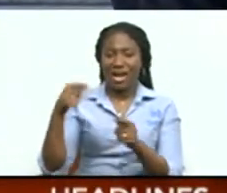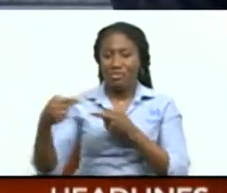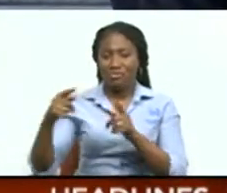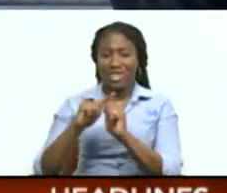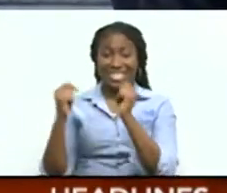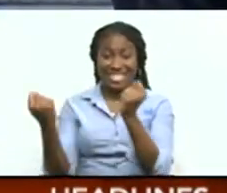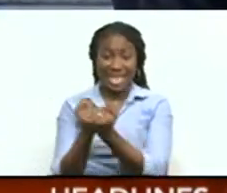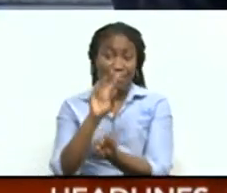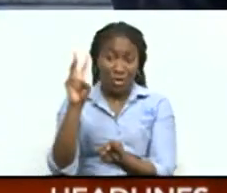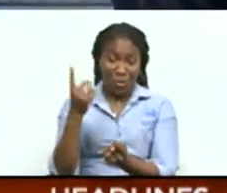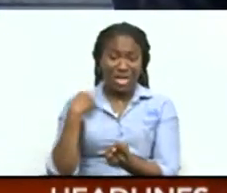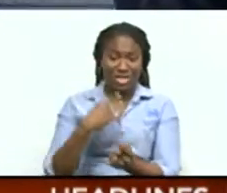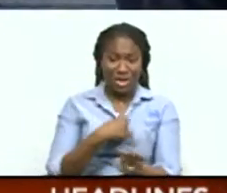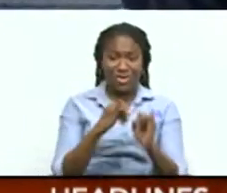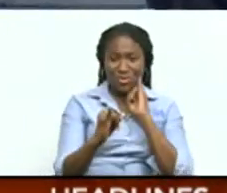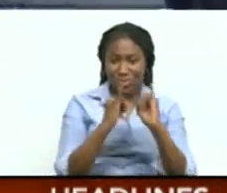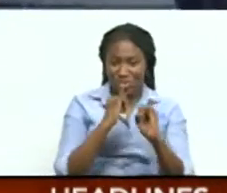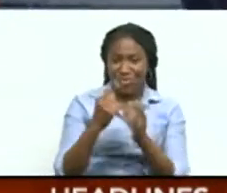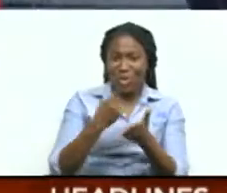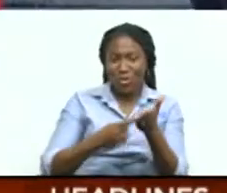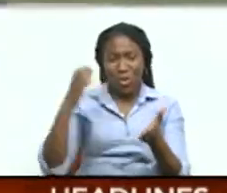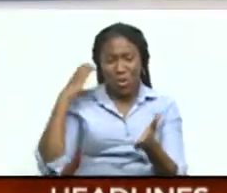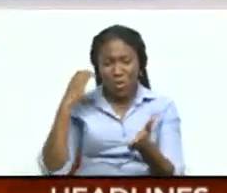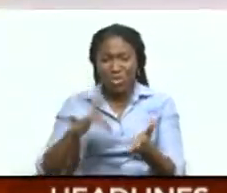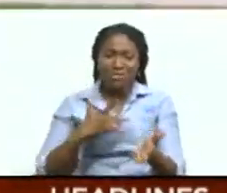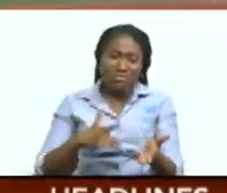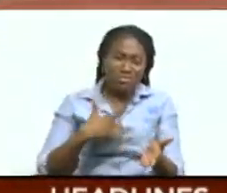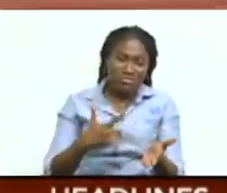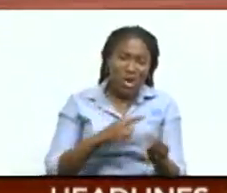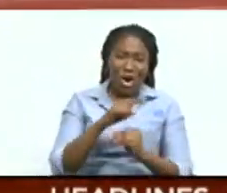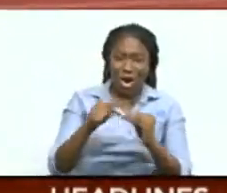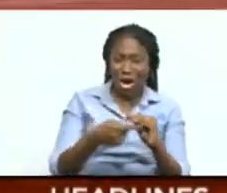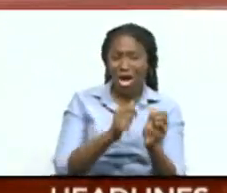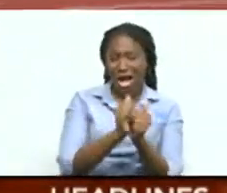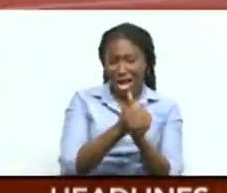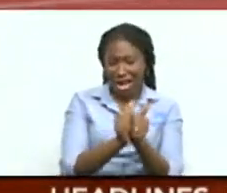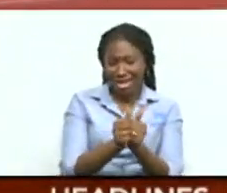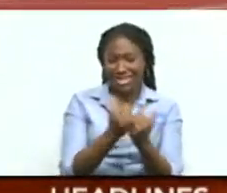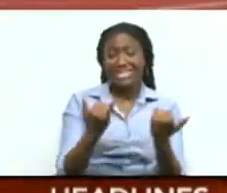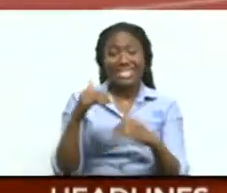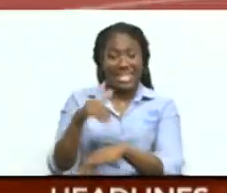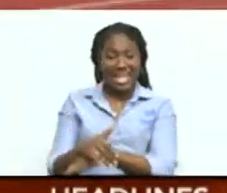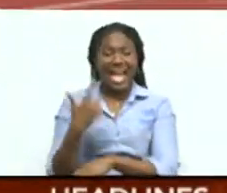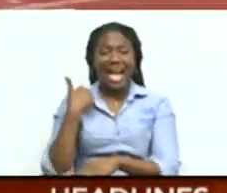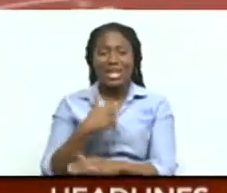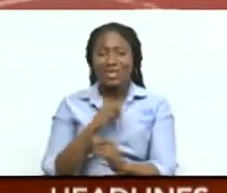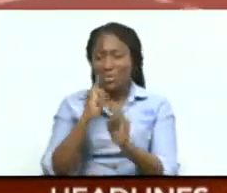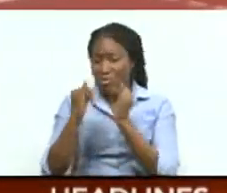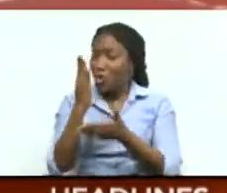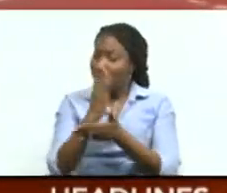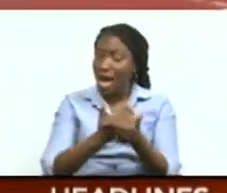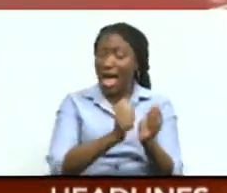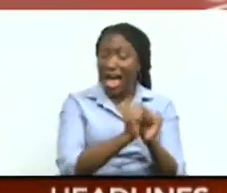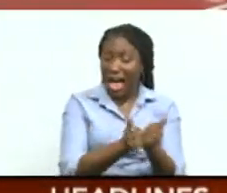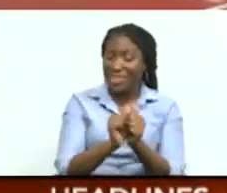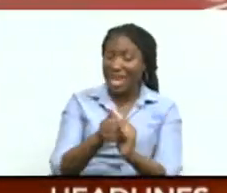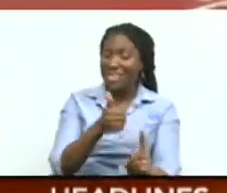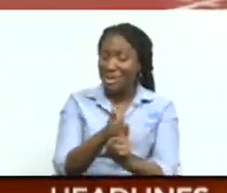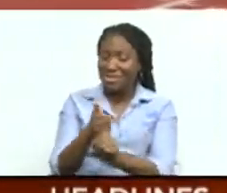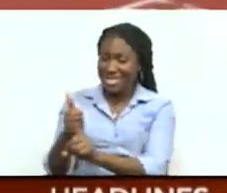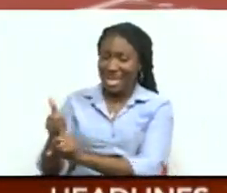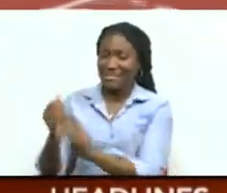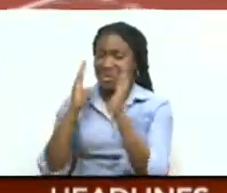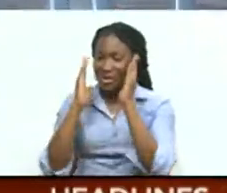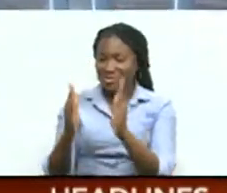we shared the expectations of team coaches Kelvin Nanku and Michelle Penny. Tonight, we hear from some of the athletes themselves, starting